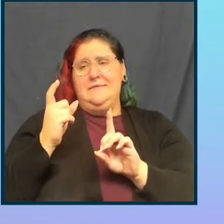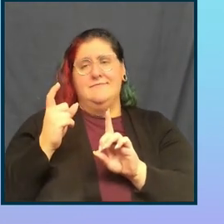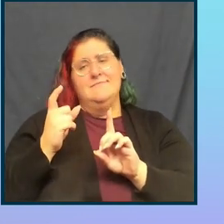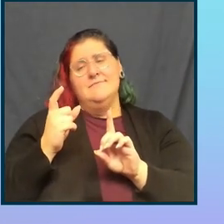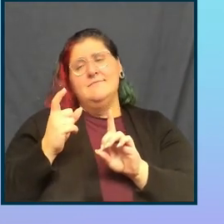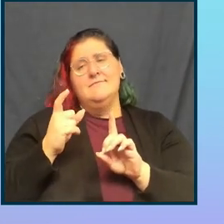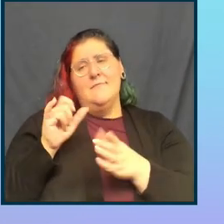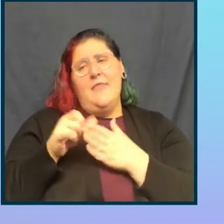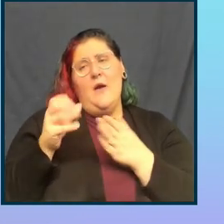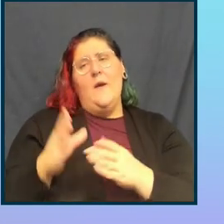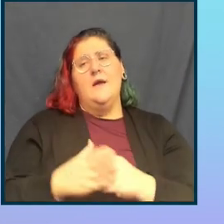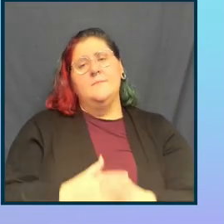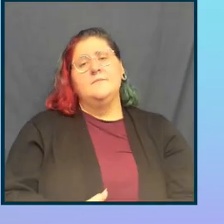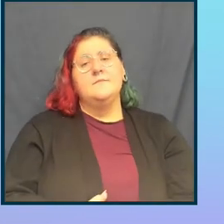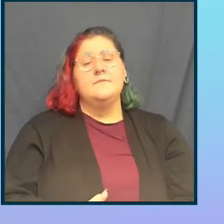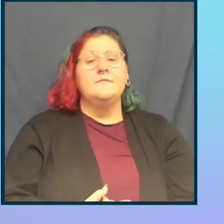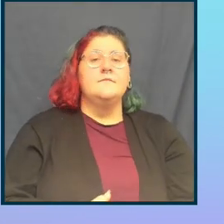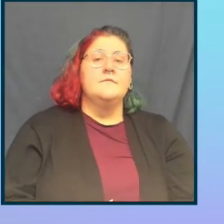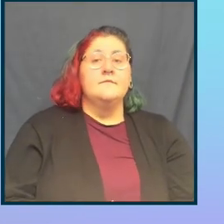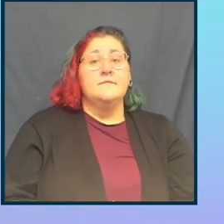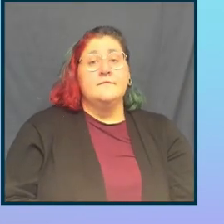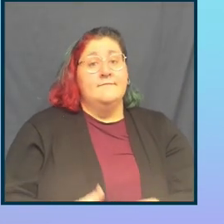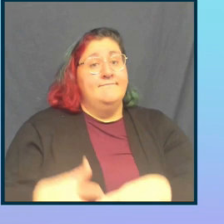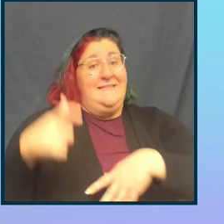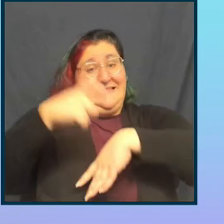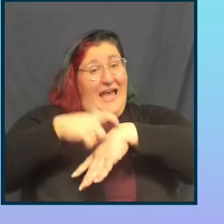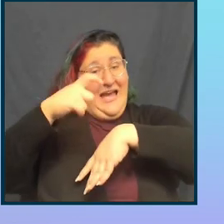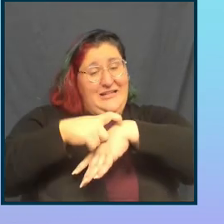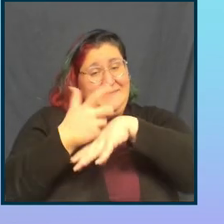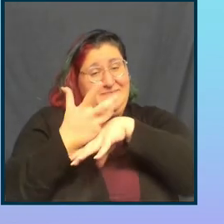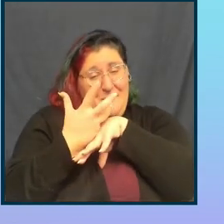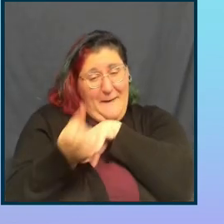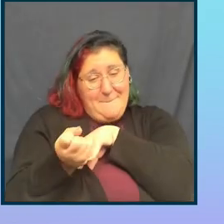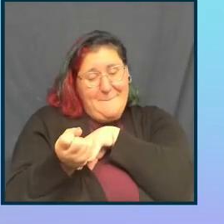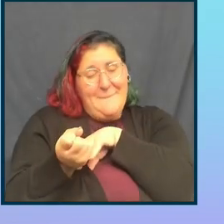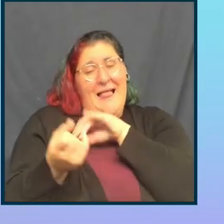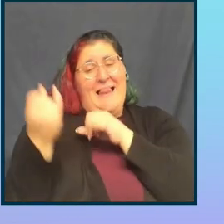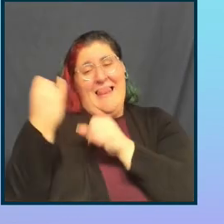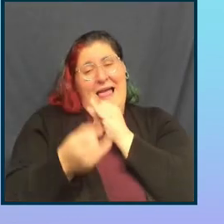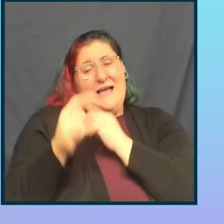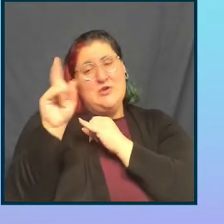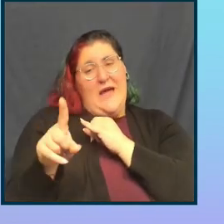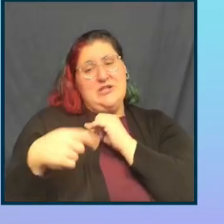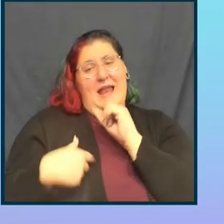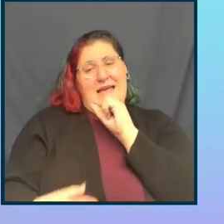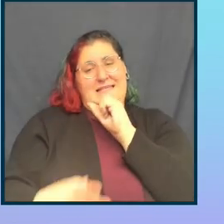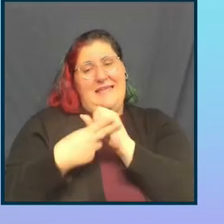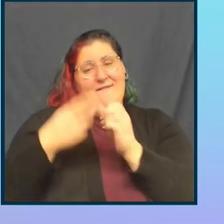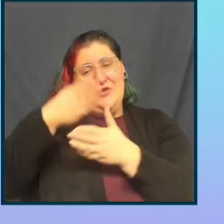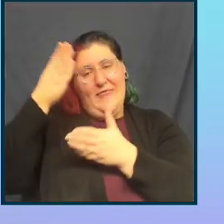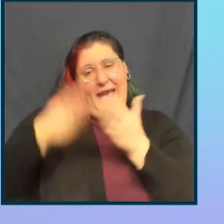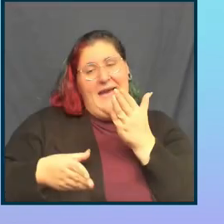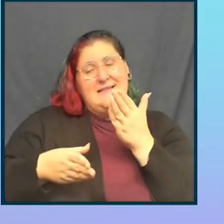well. All right, and we're almost out of time, and I this question is popular. I saved it till the end because it's gonna